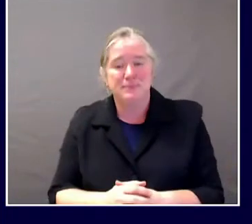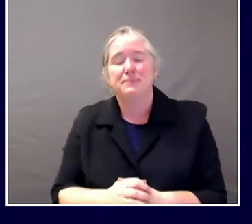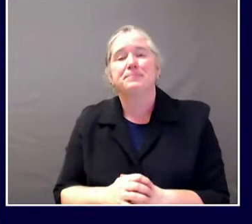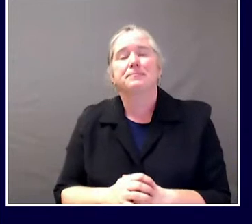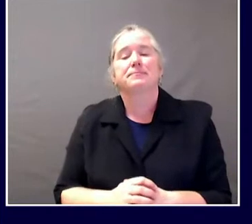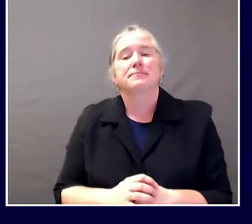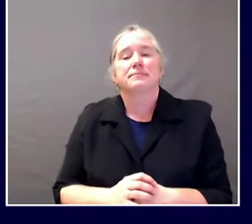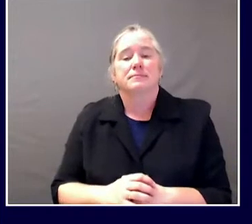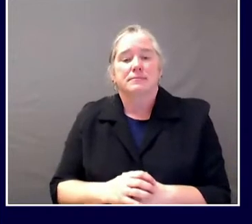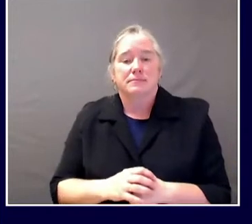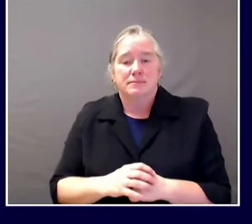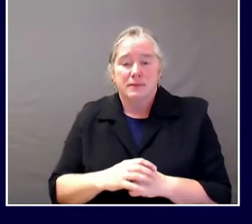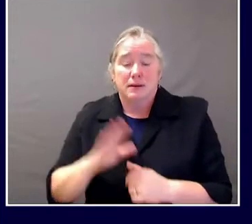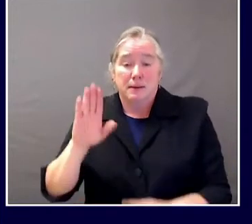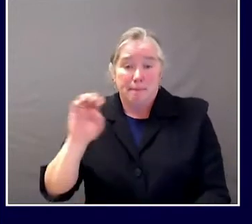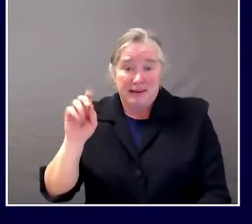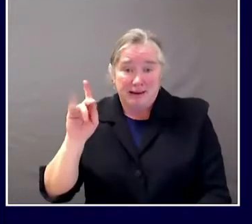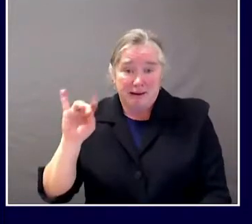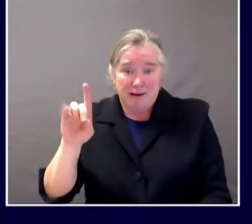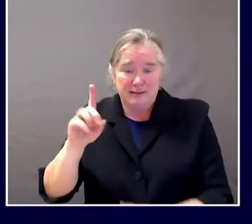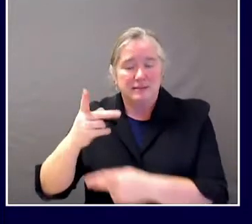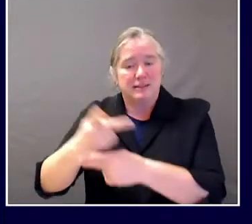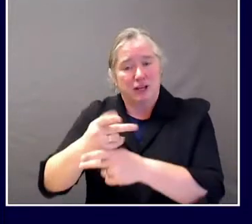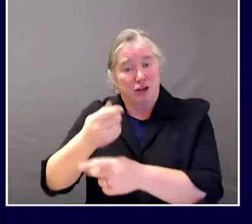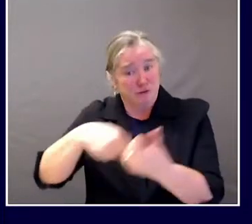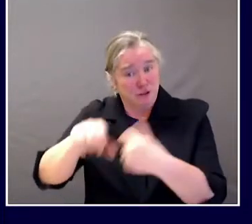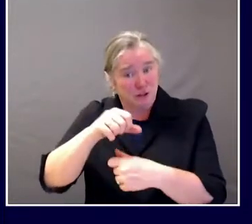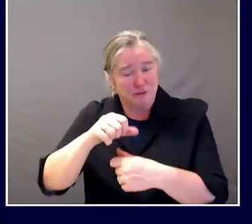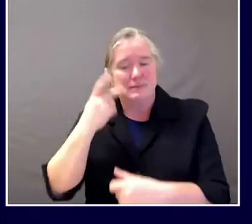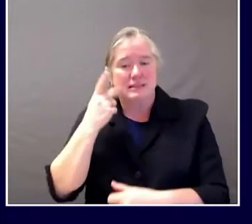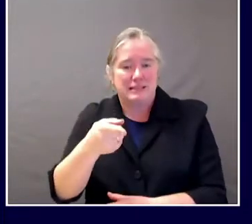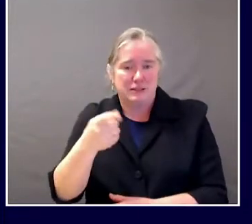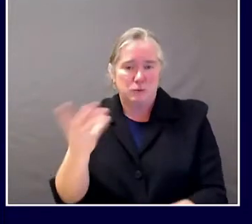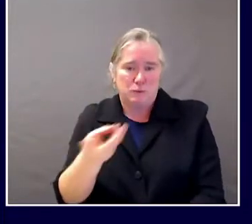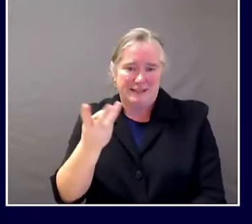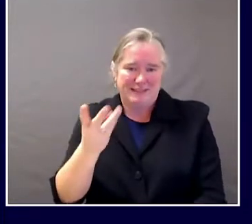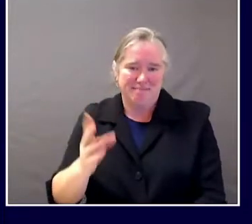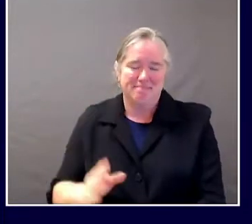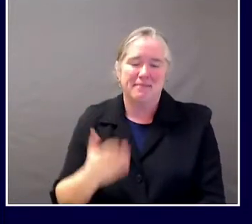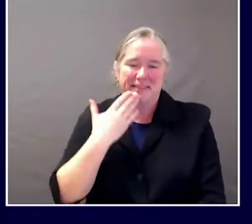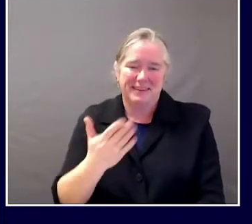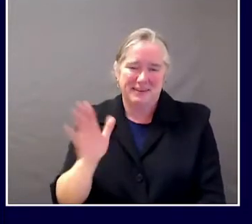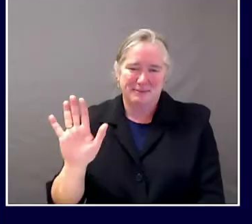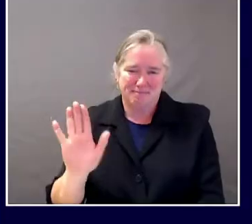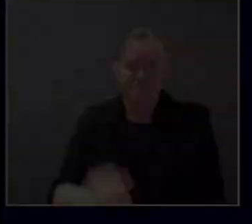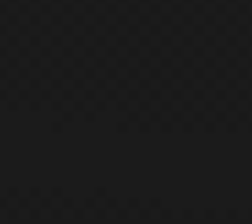as always, please be kind and take care of one another. We'll talk again on Wednesday. Thank you.